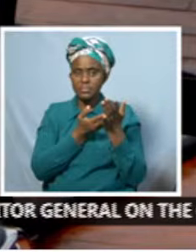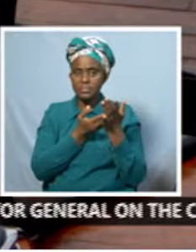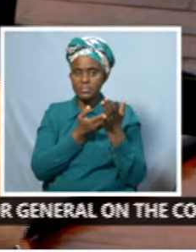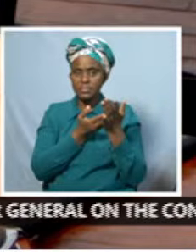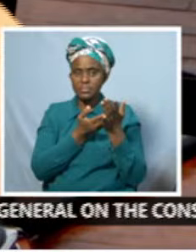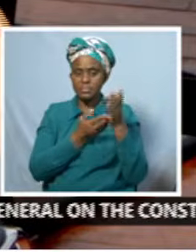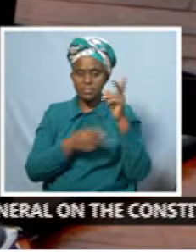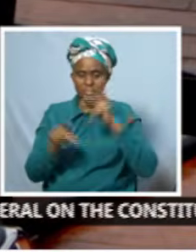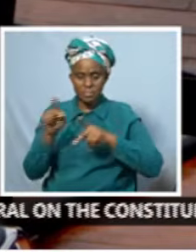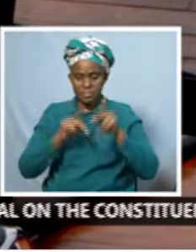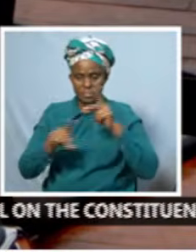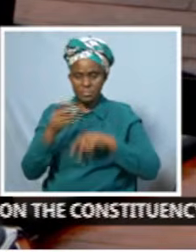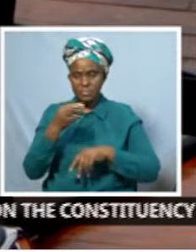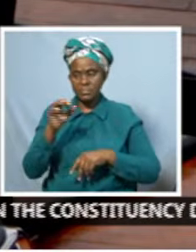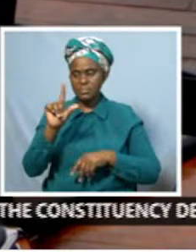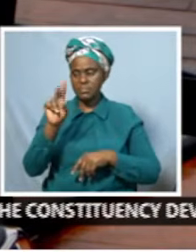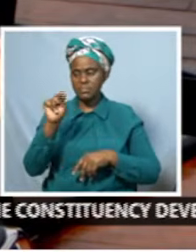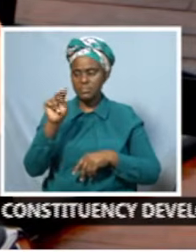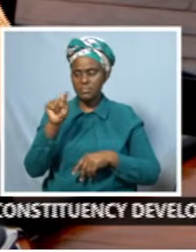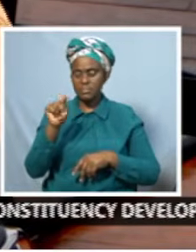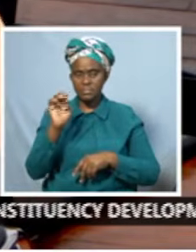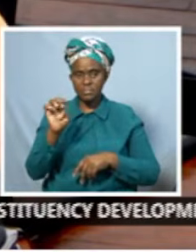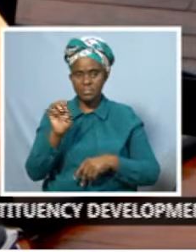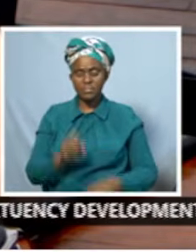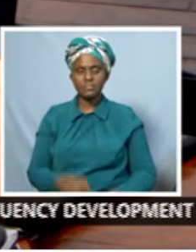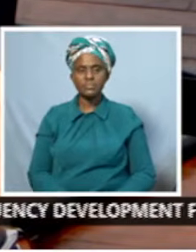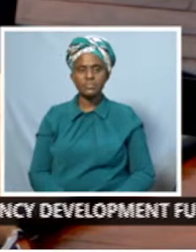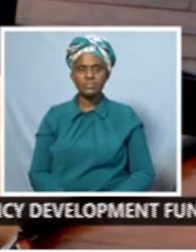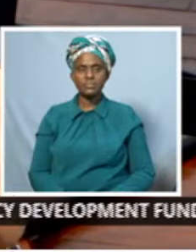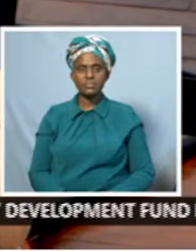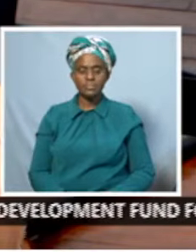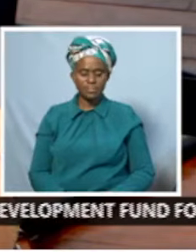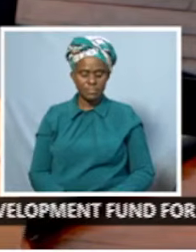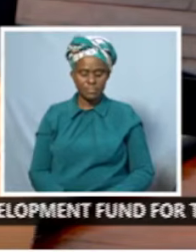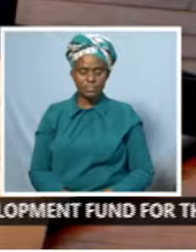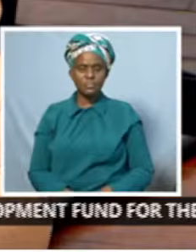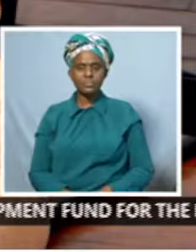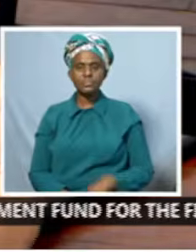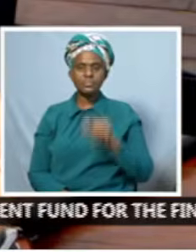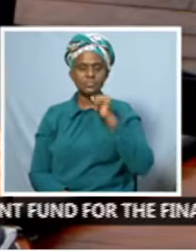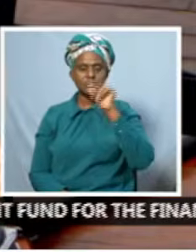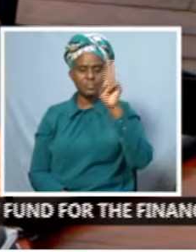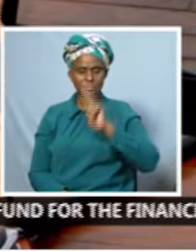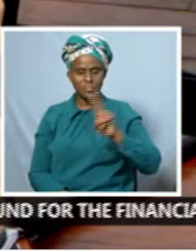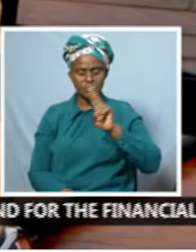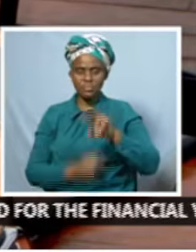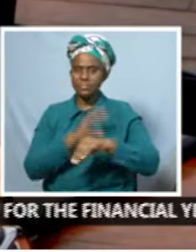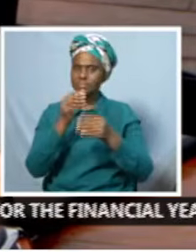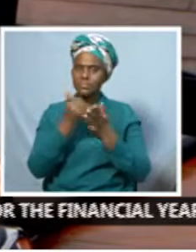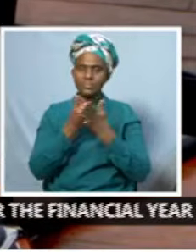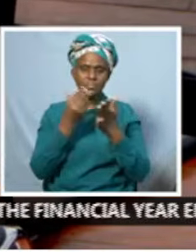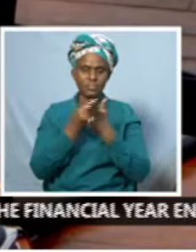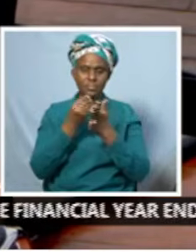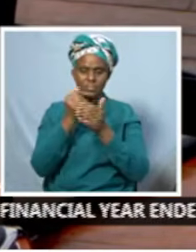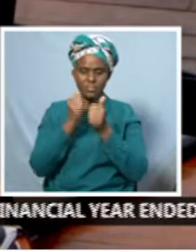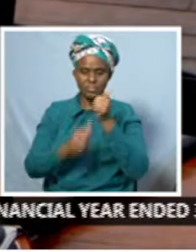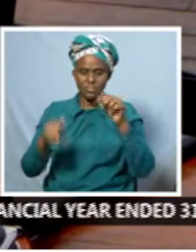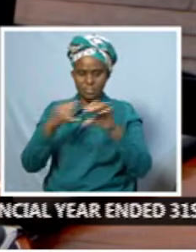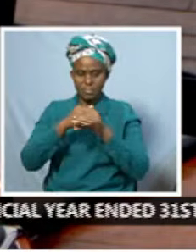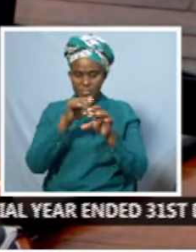the people of LUNTE didn't utilize the whole amount which was